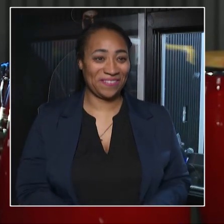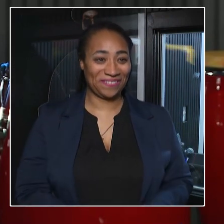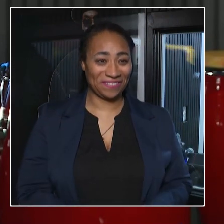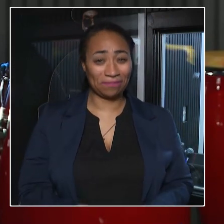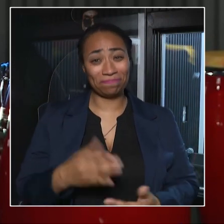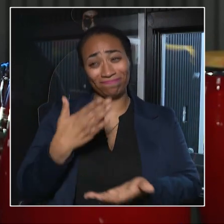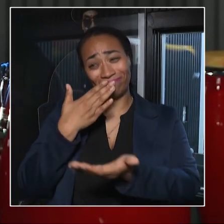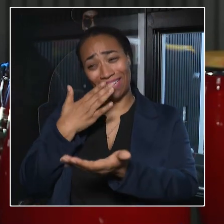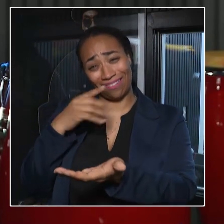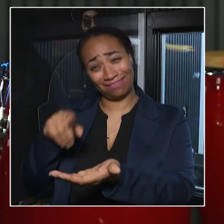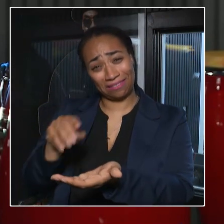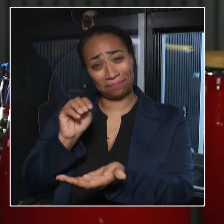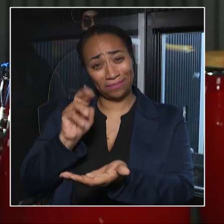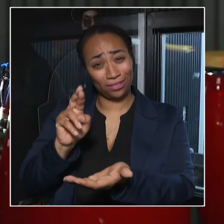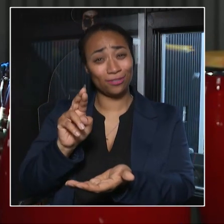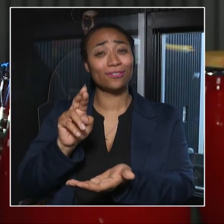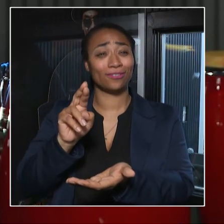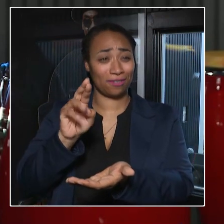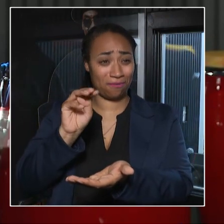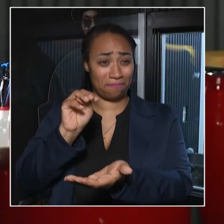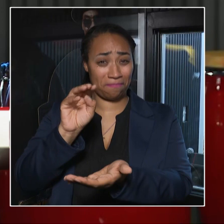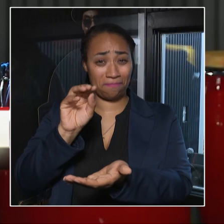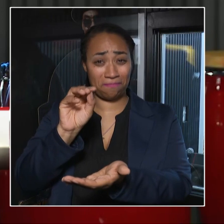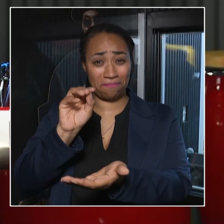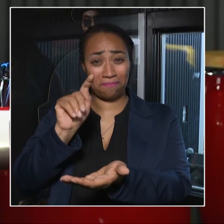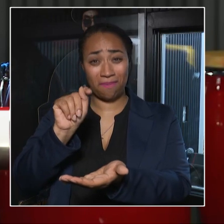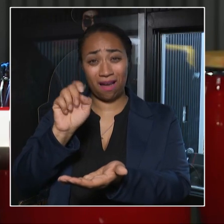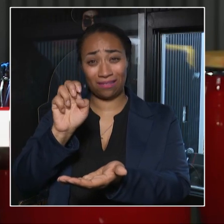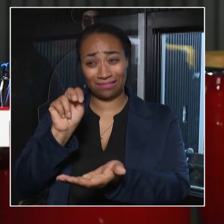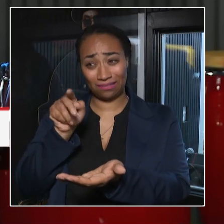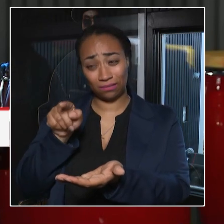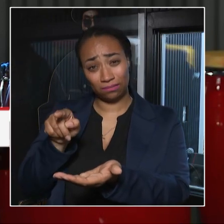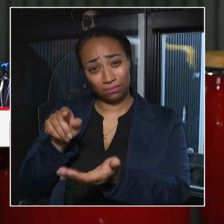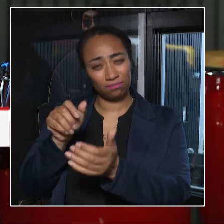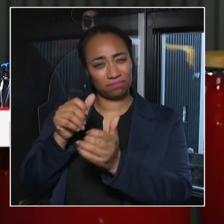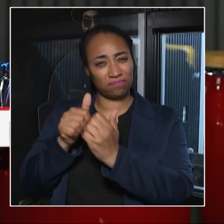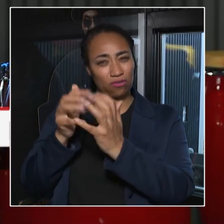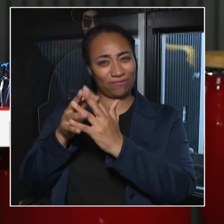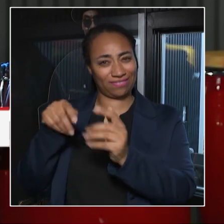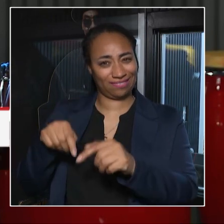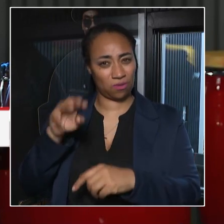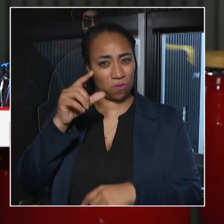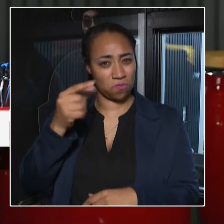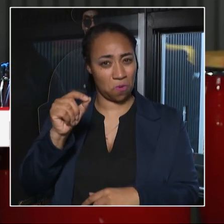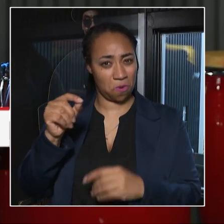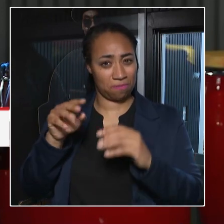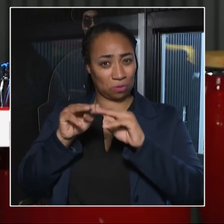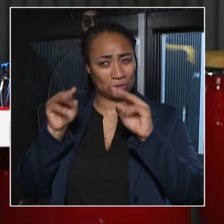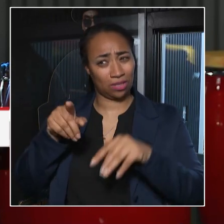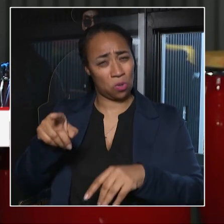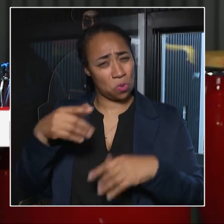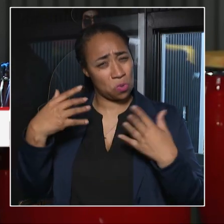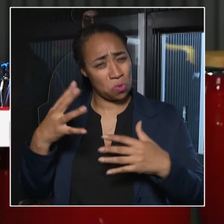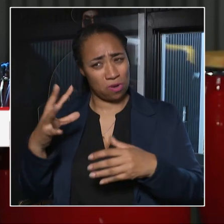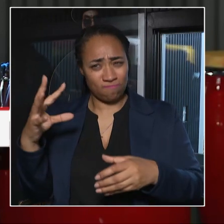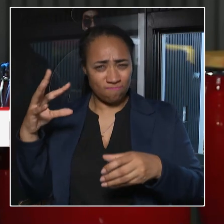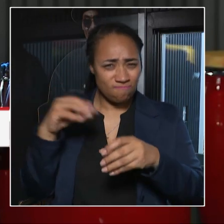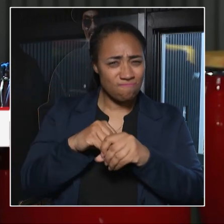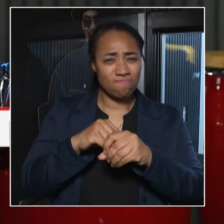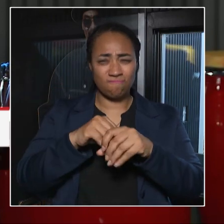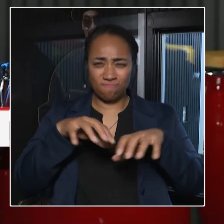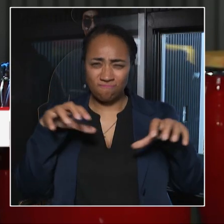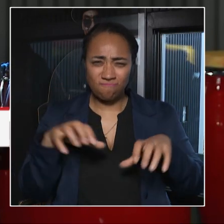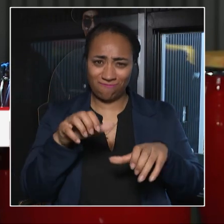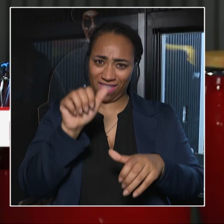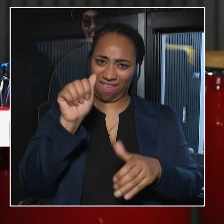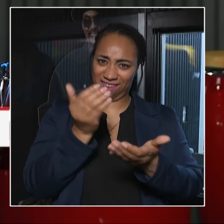activist whose heart is with the people of Anacostia and all community members who supported this monumental experience we are afforded today.